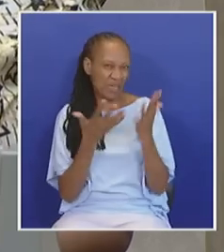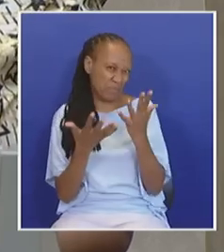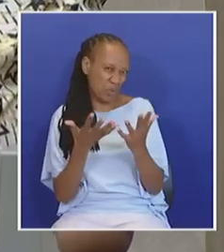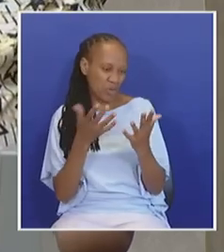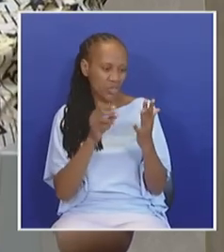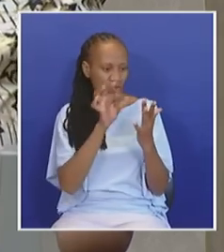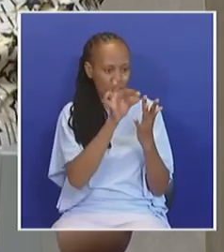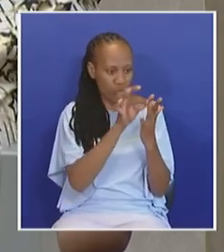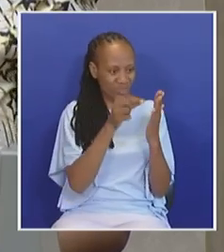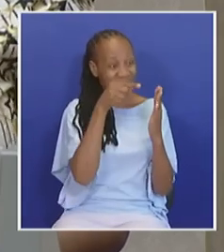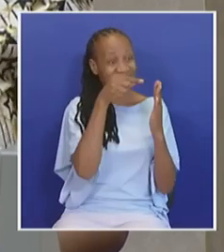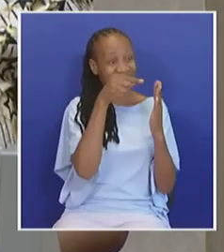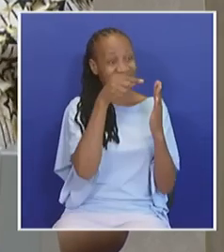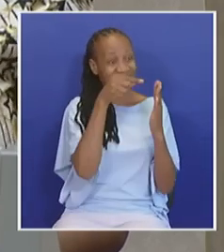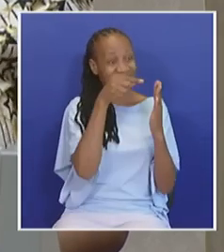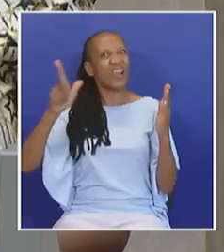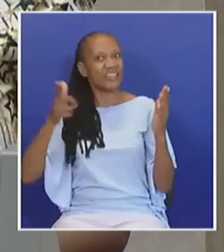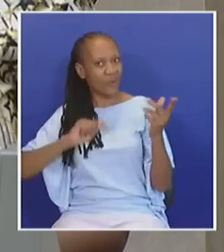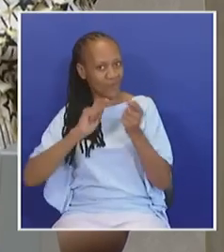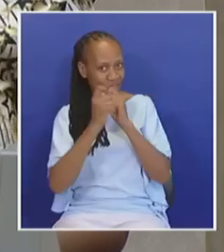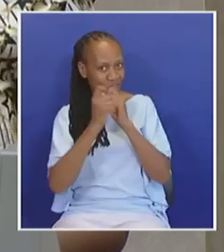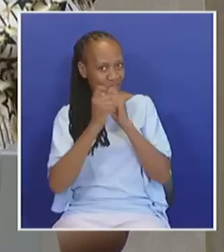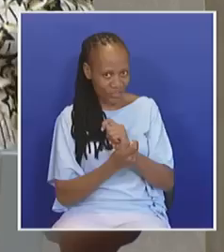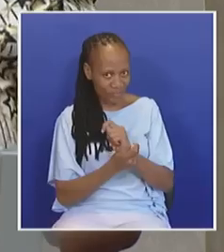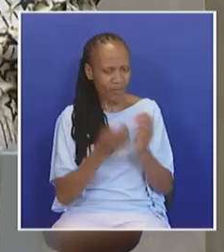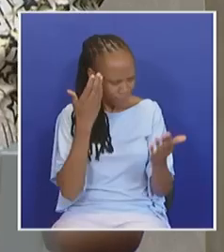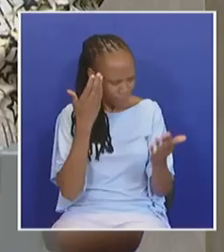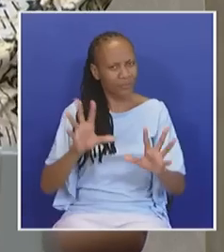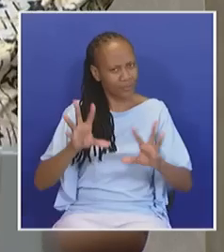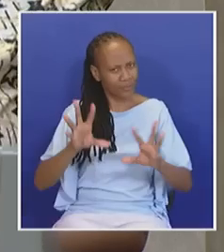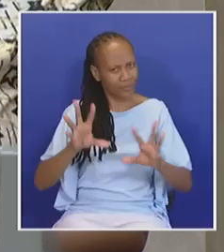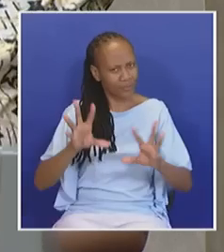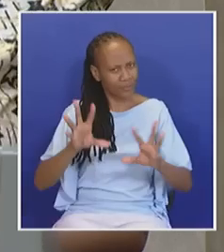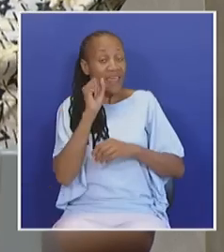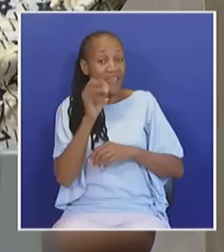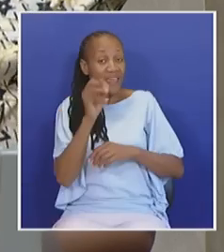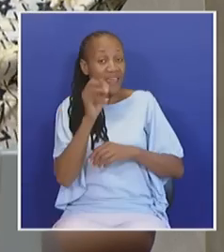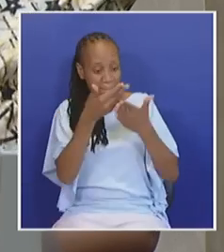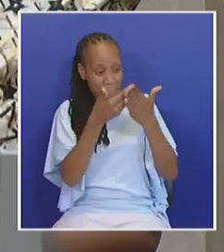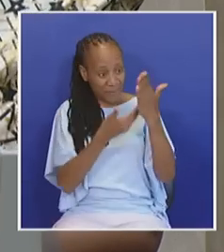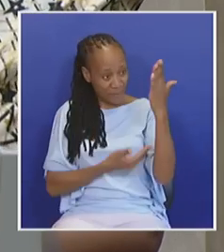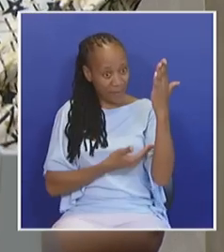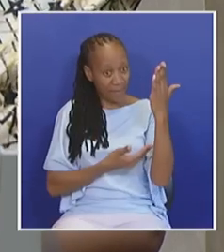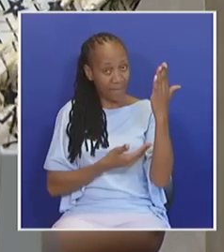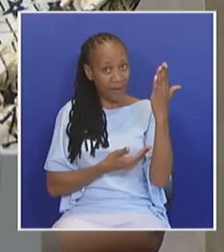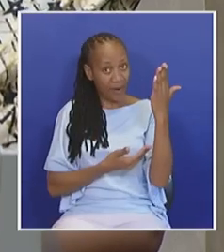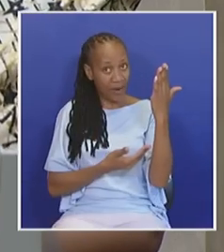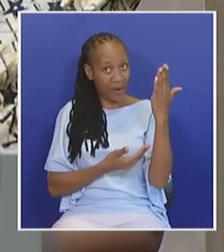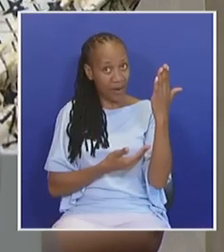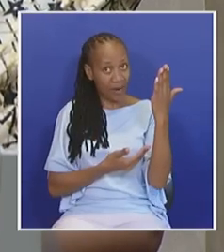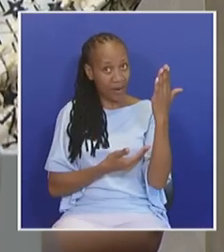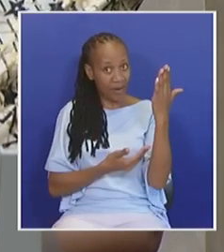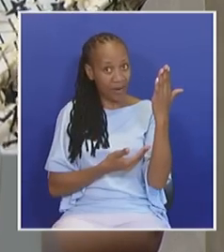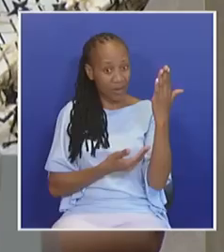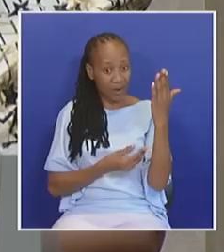mind. But this will only be allowed if the paper is not released to a ballot